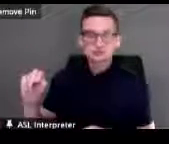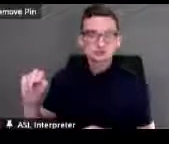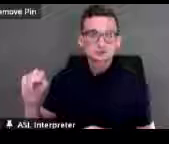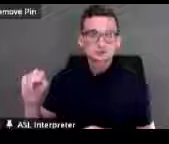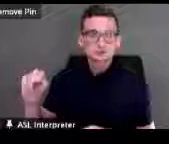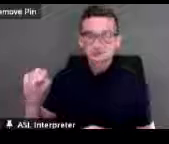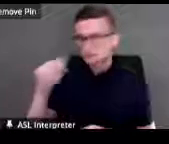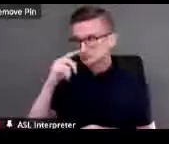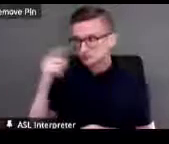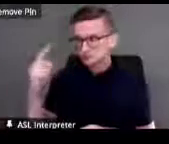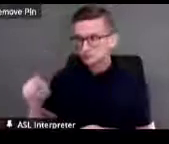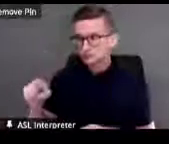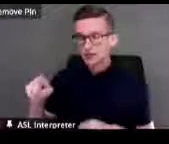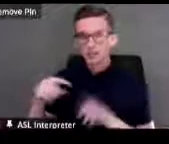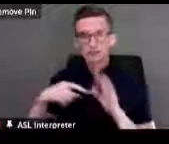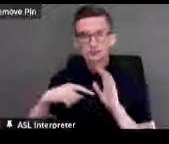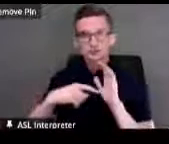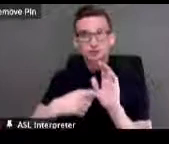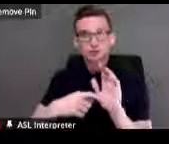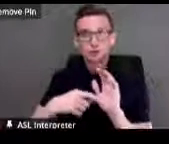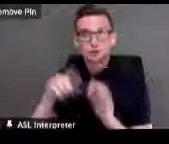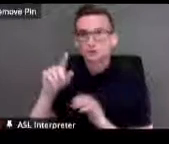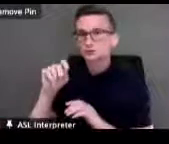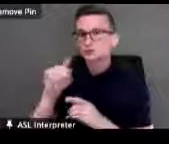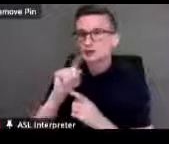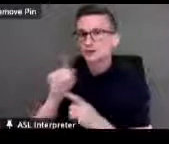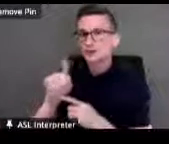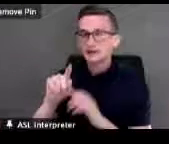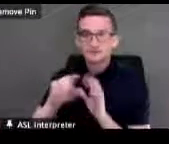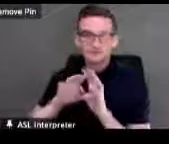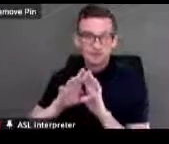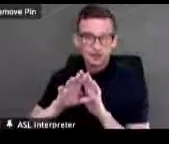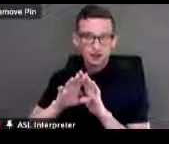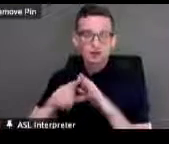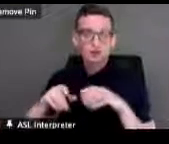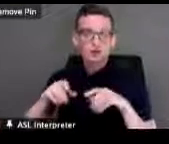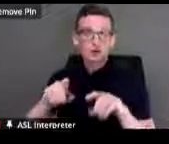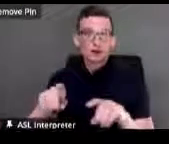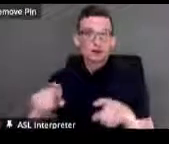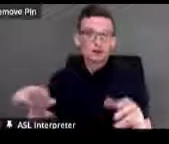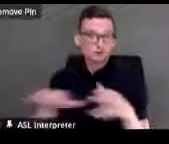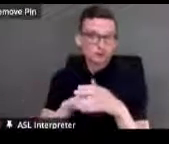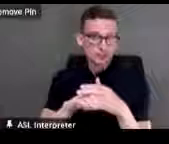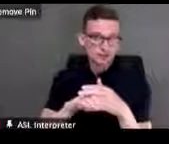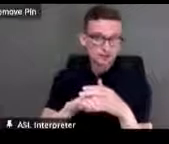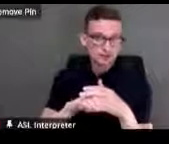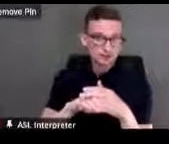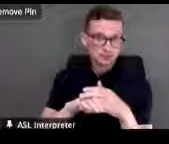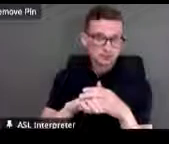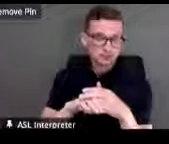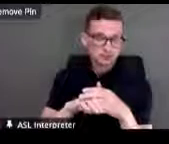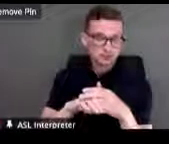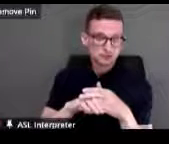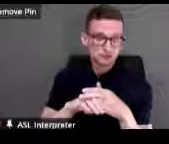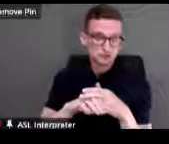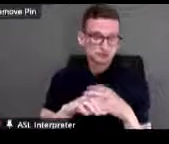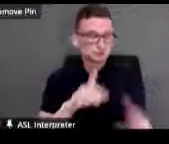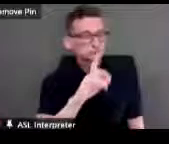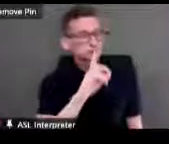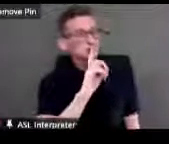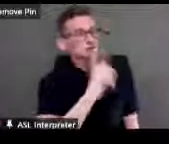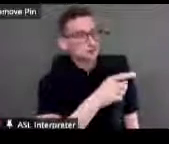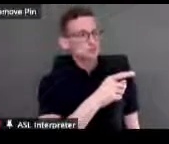is it okay if we play the 20-minute video while we're on break? Sure thing.